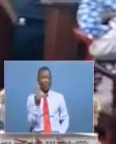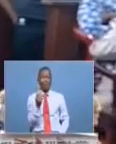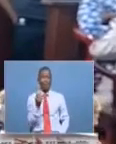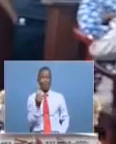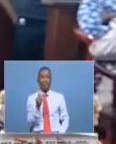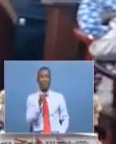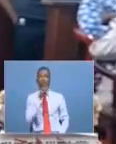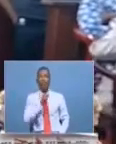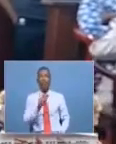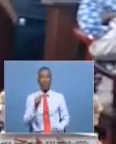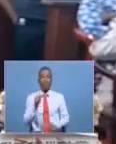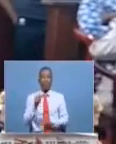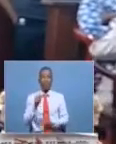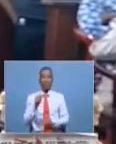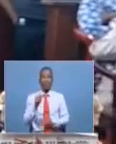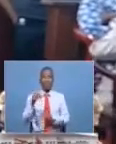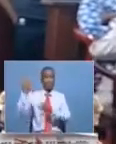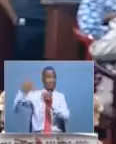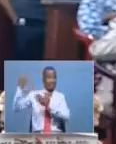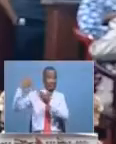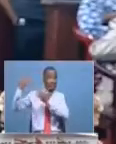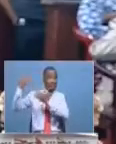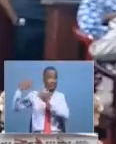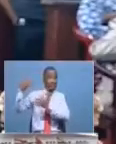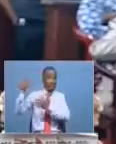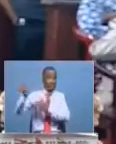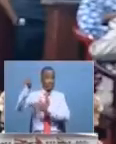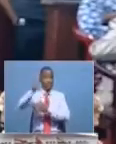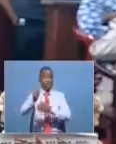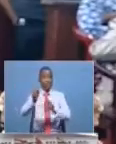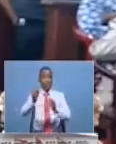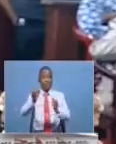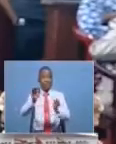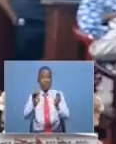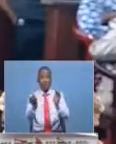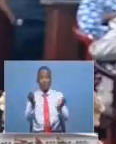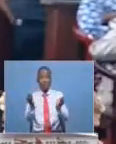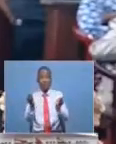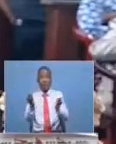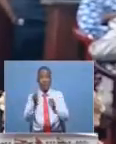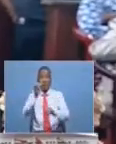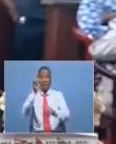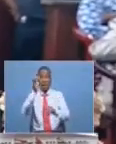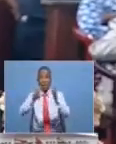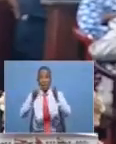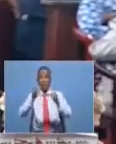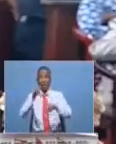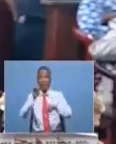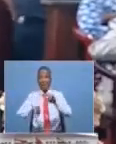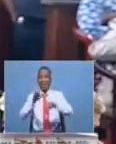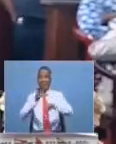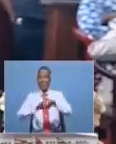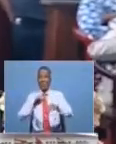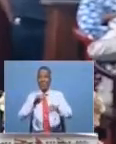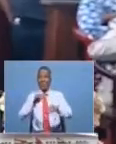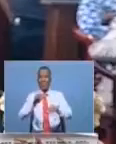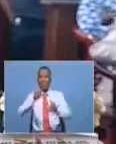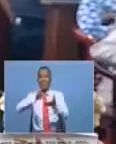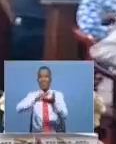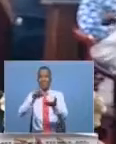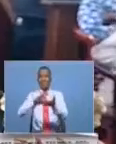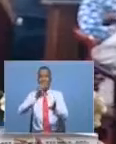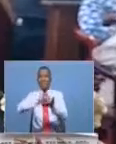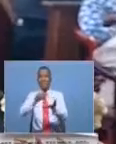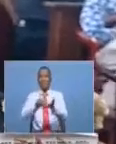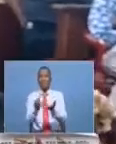Hydrofoam, which again, a court has no duty to call upon any party to testify. None of those